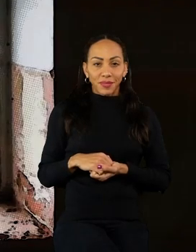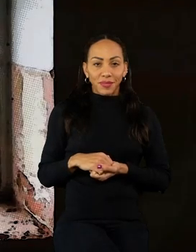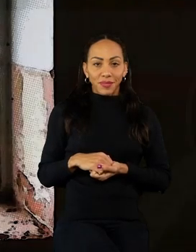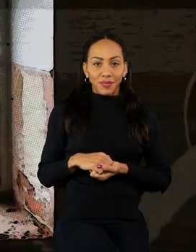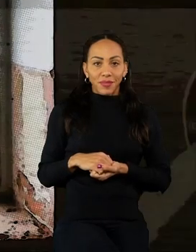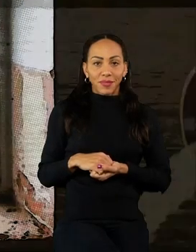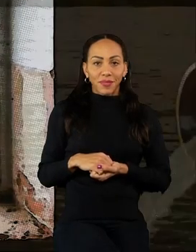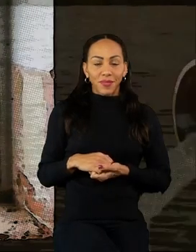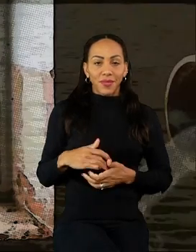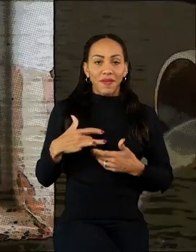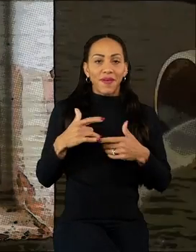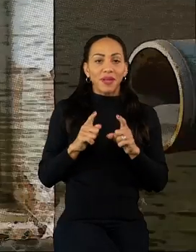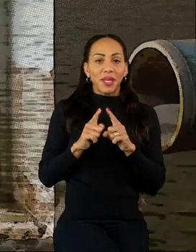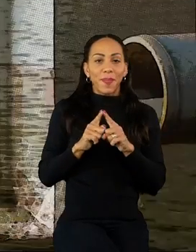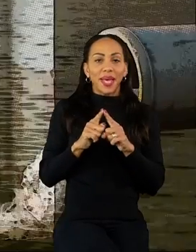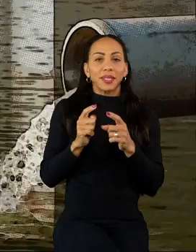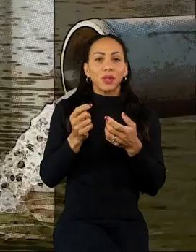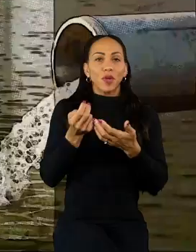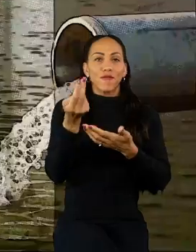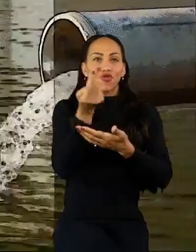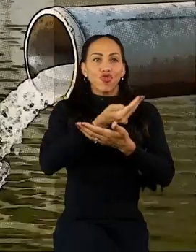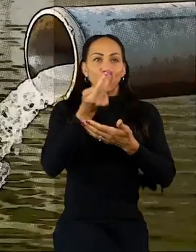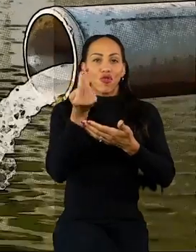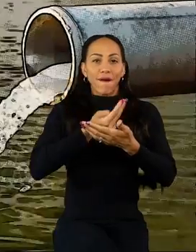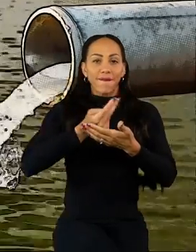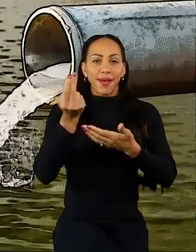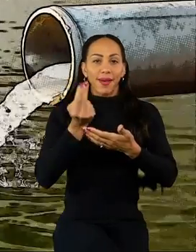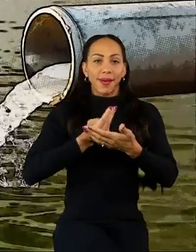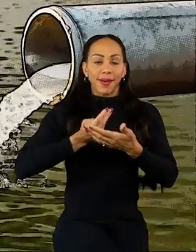It has a quite graphic novel feel in terms of its aesthetic.